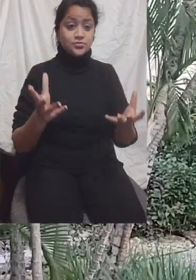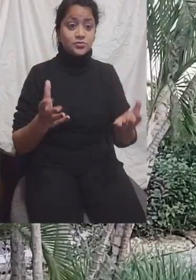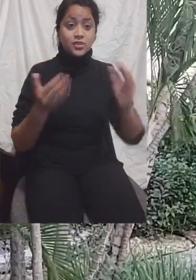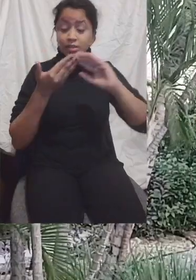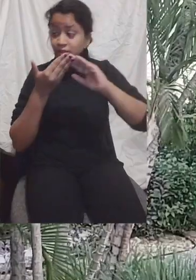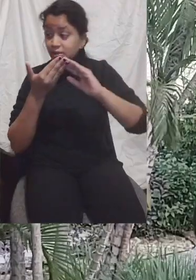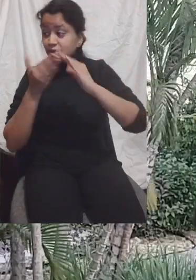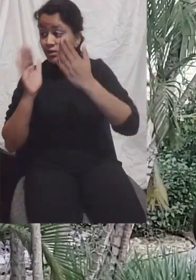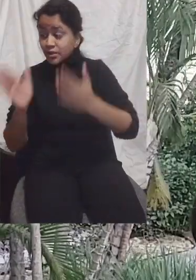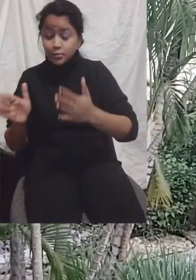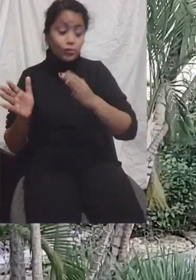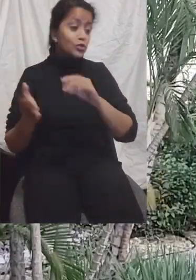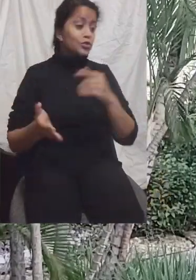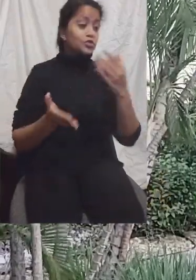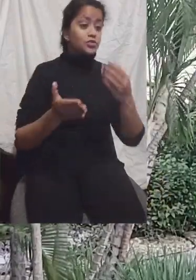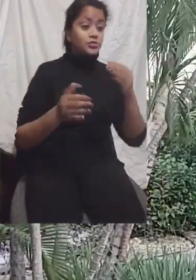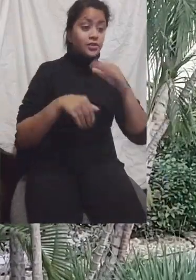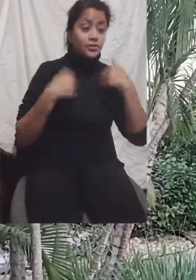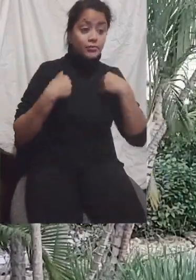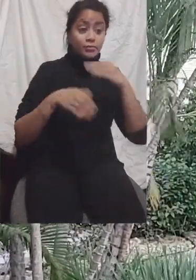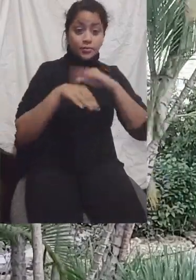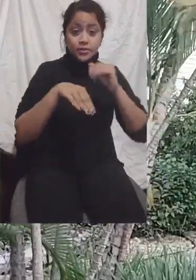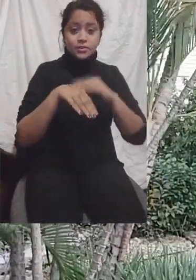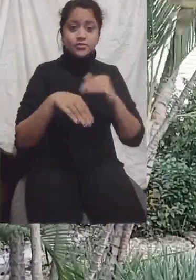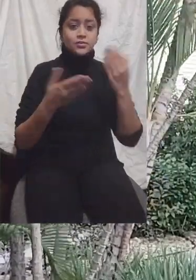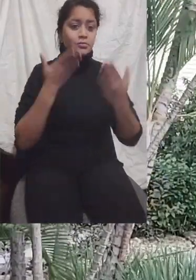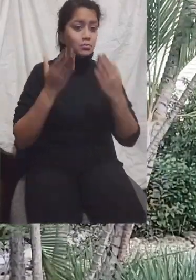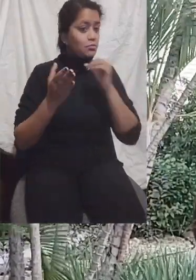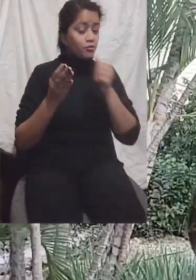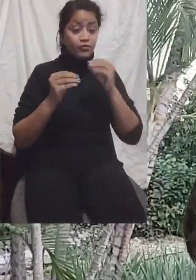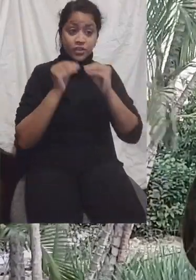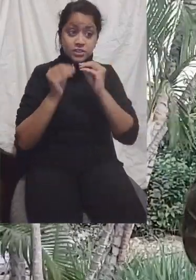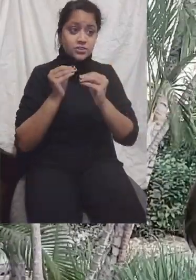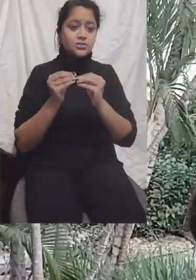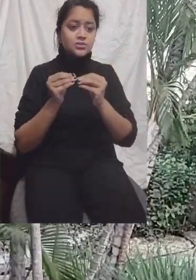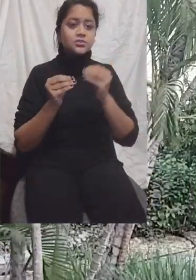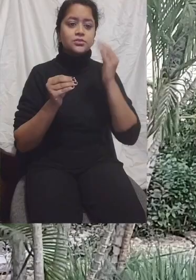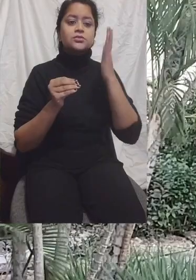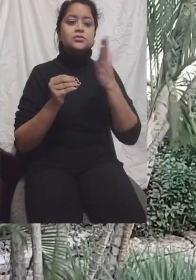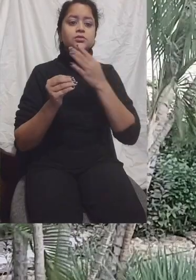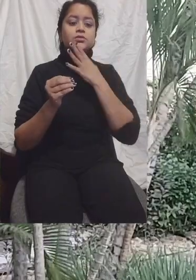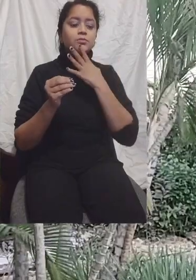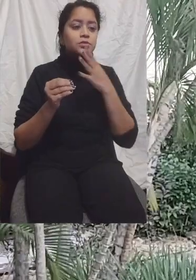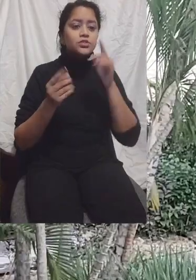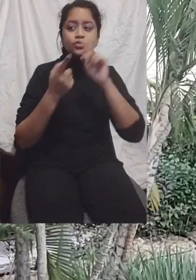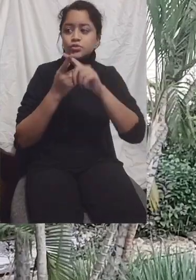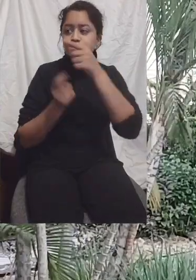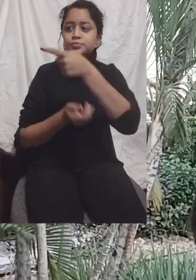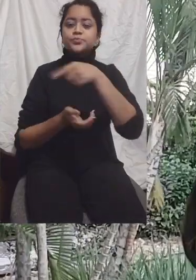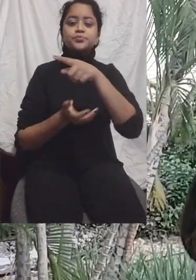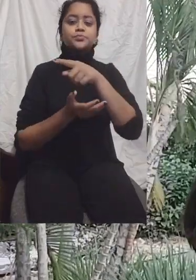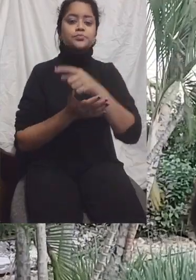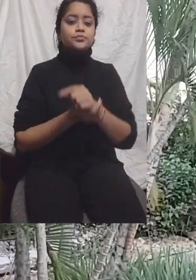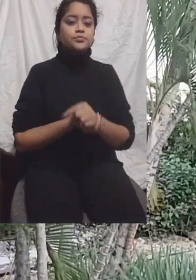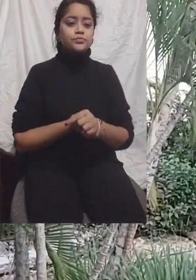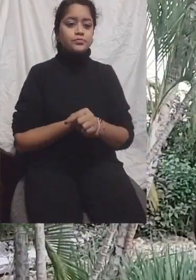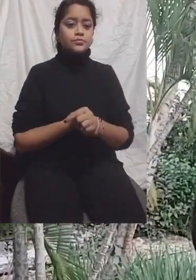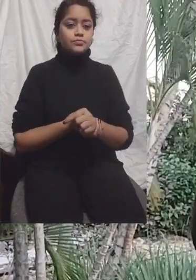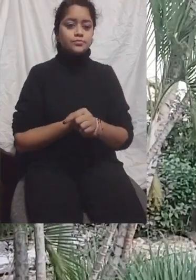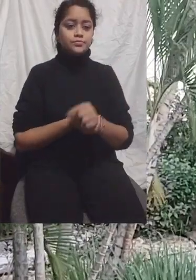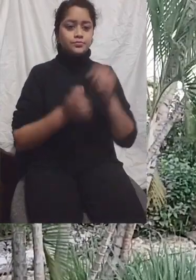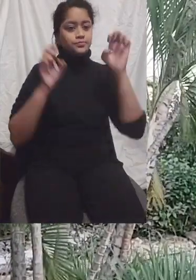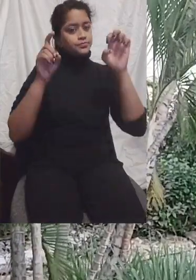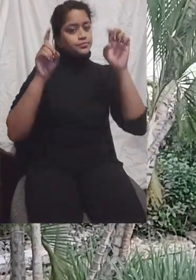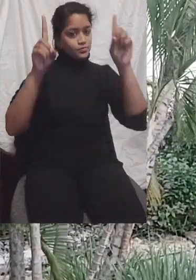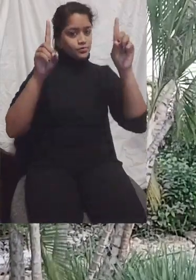C.A.R.E firstly by spreading the word. So if you have friends or family, neighbors that have pets